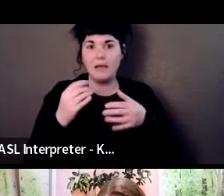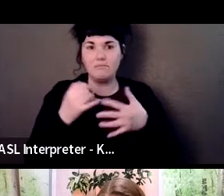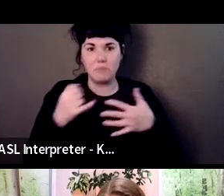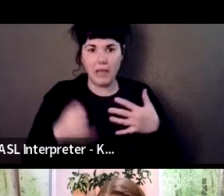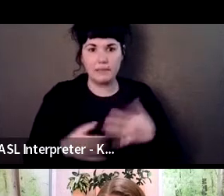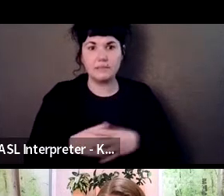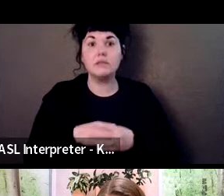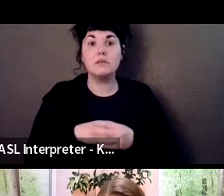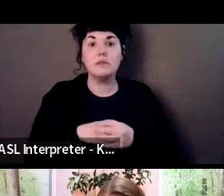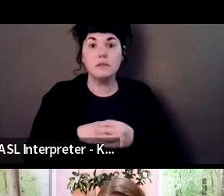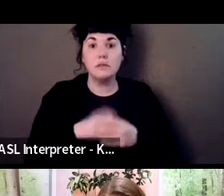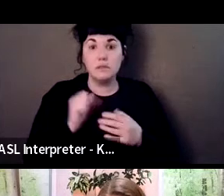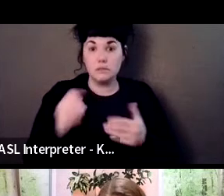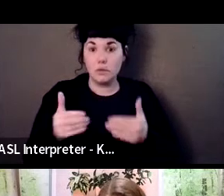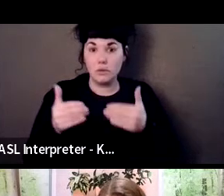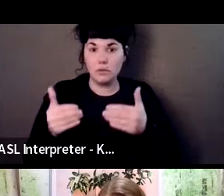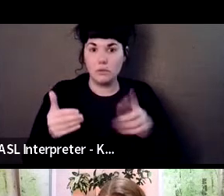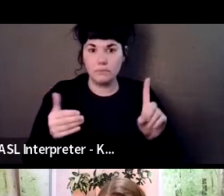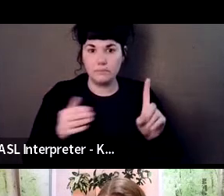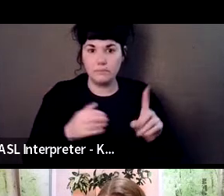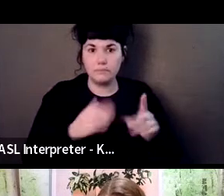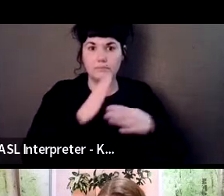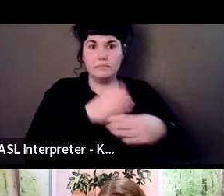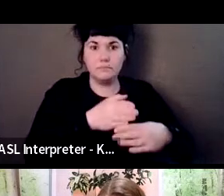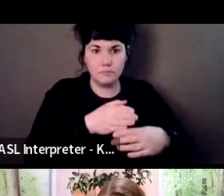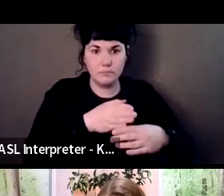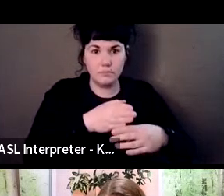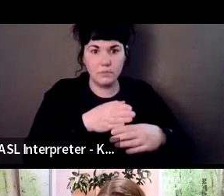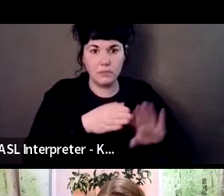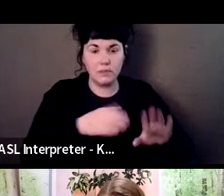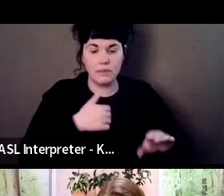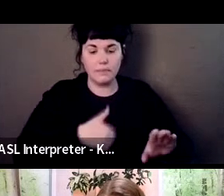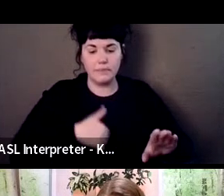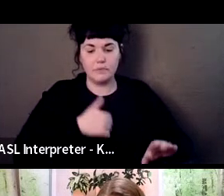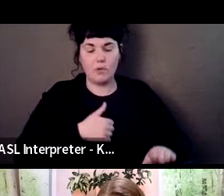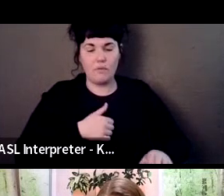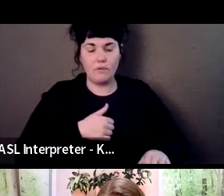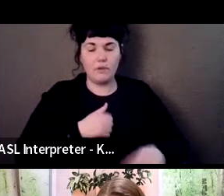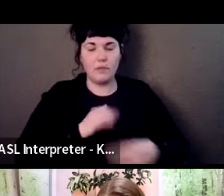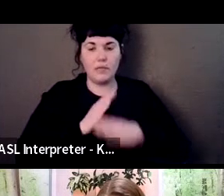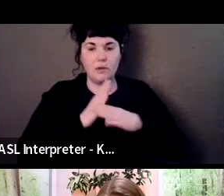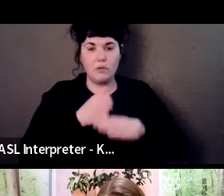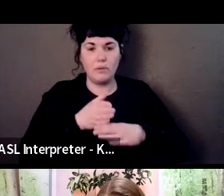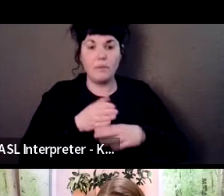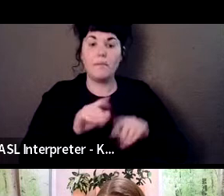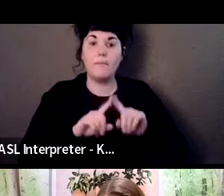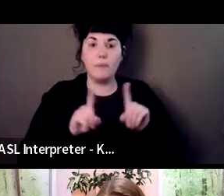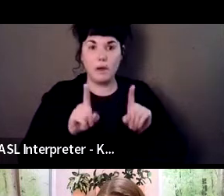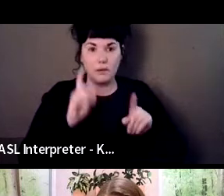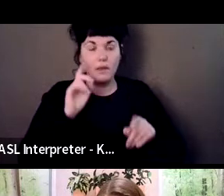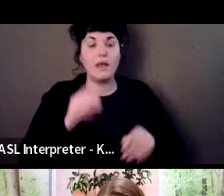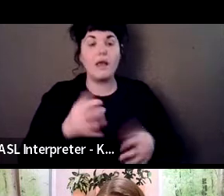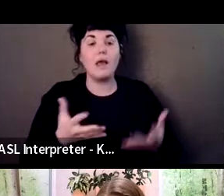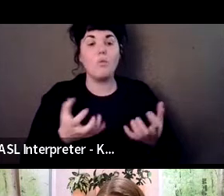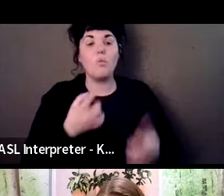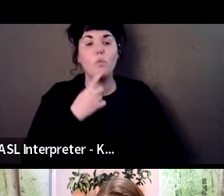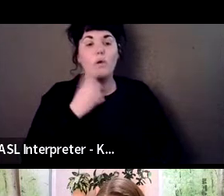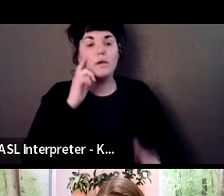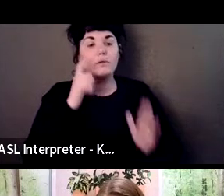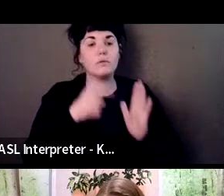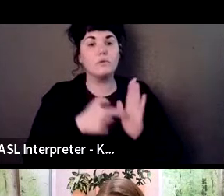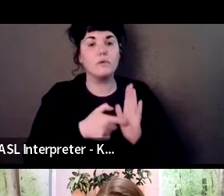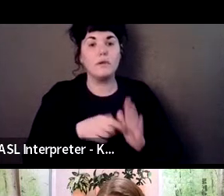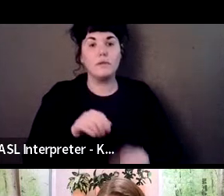item. Mr. Chair? Yes, ma'am. Apologies for the interruption. I just wanted to note that Commissioner Wagner has joined the meeting at